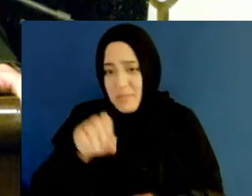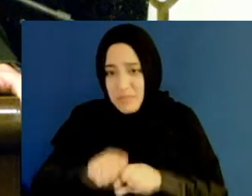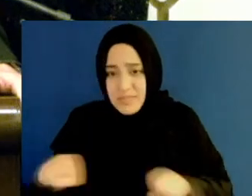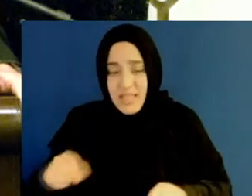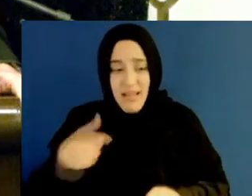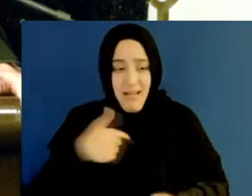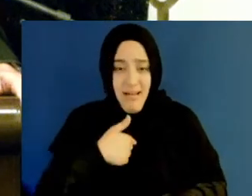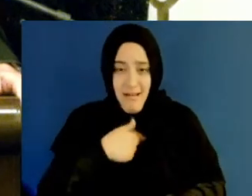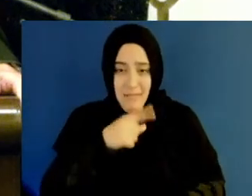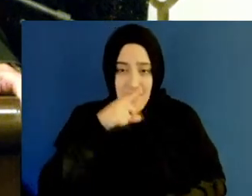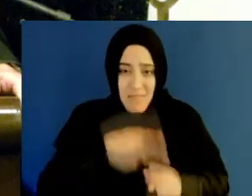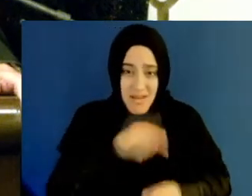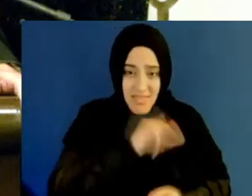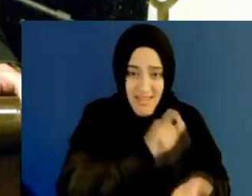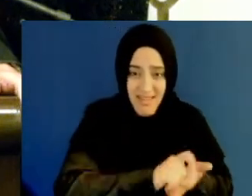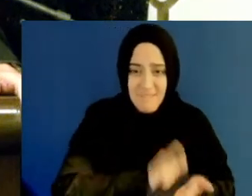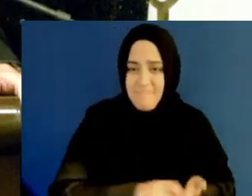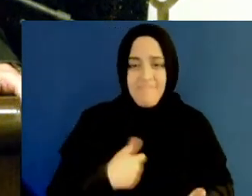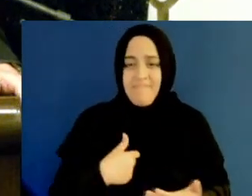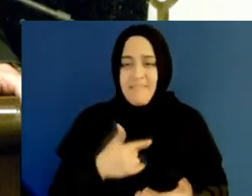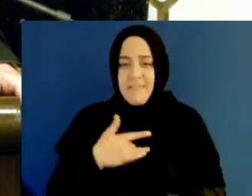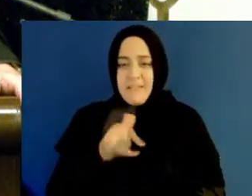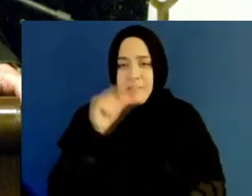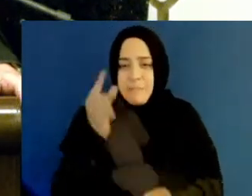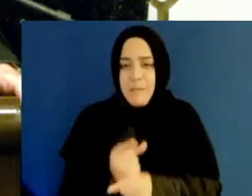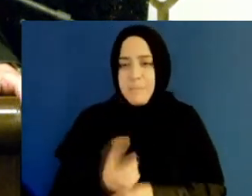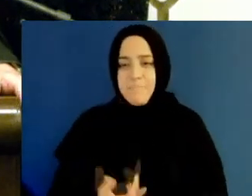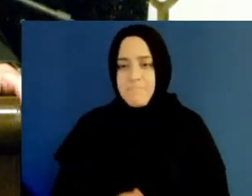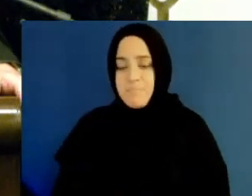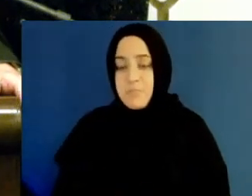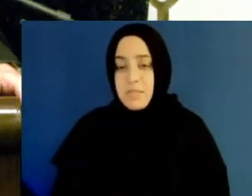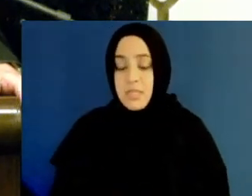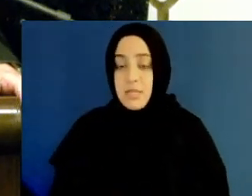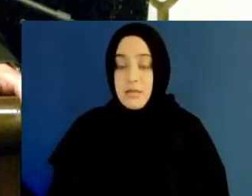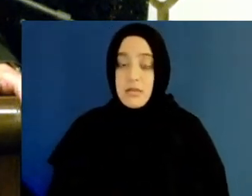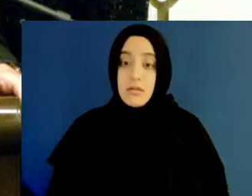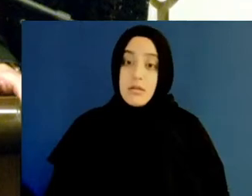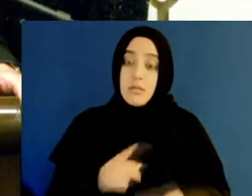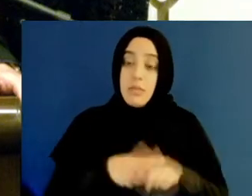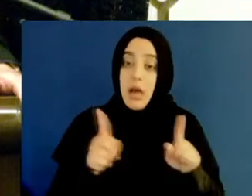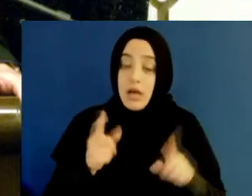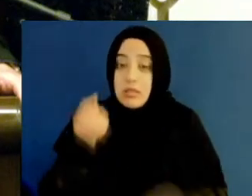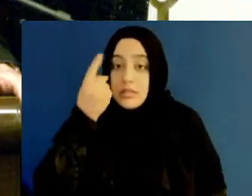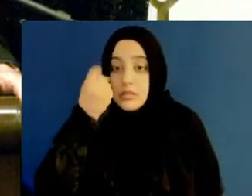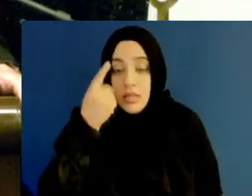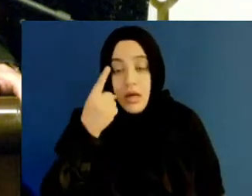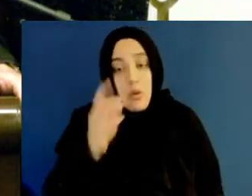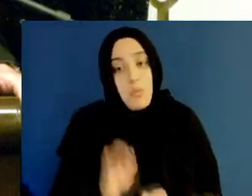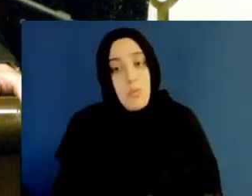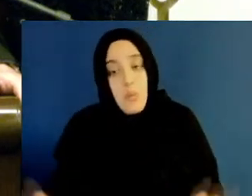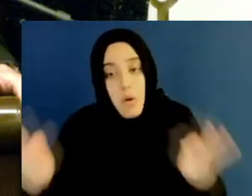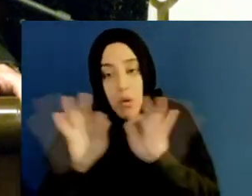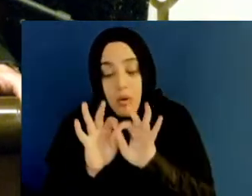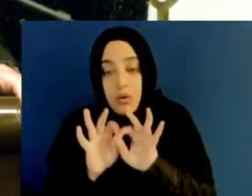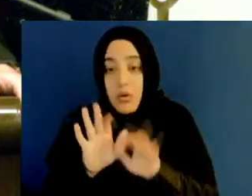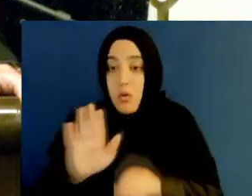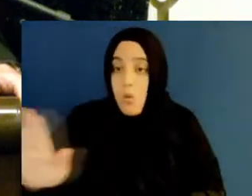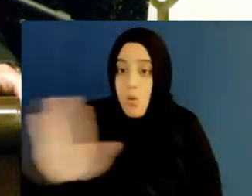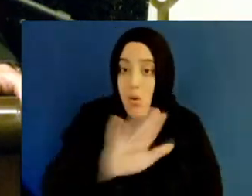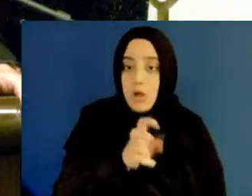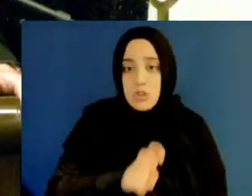But in any case, it is important in your journey of ma'rifah, ma'rifah of Imam Sajjad, know who is